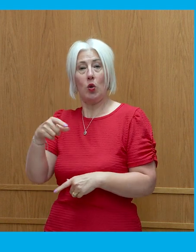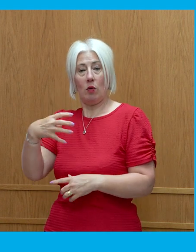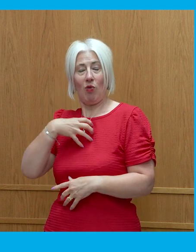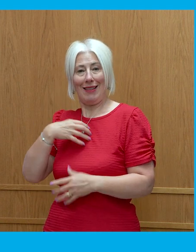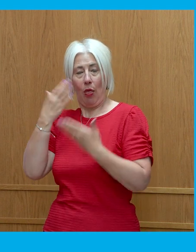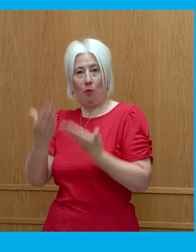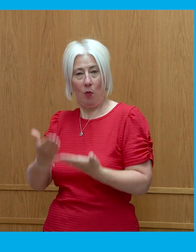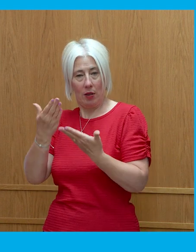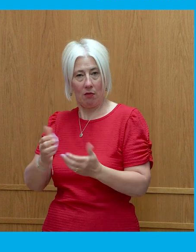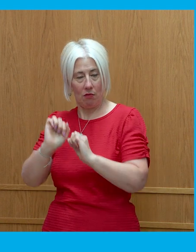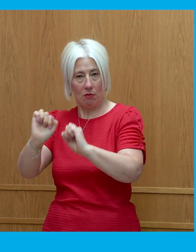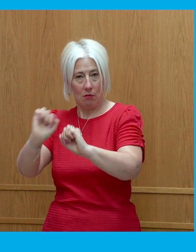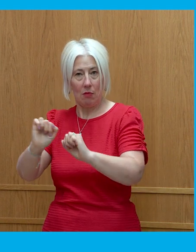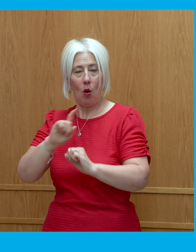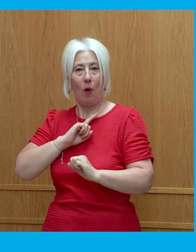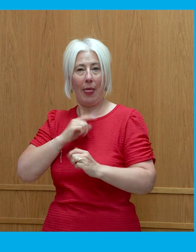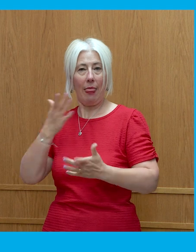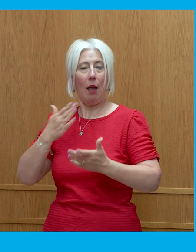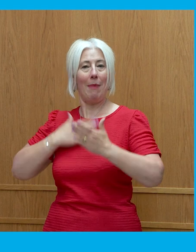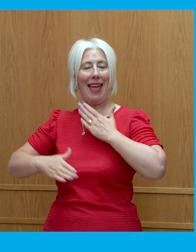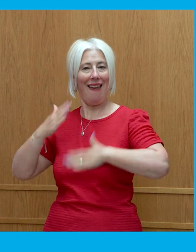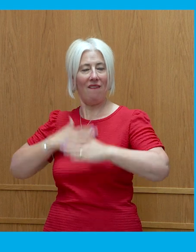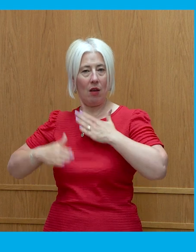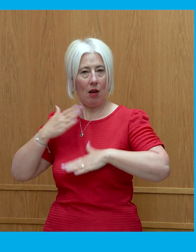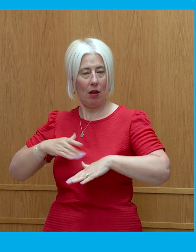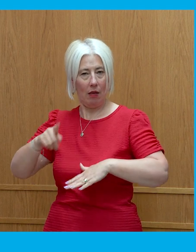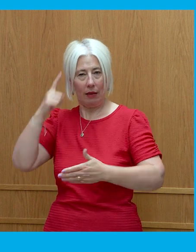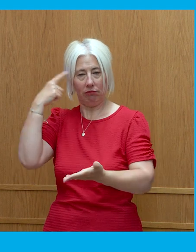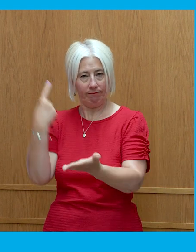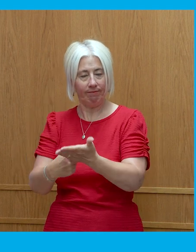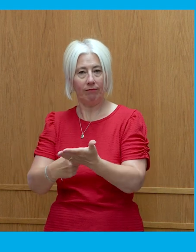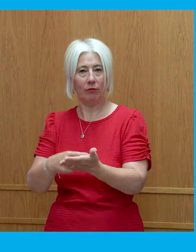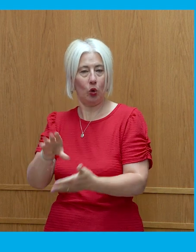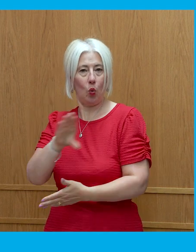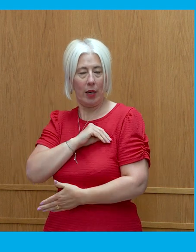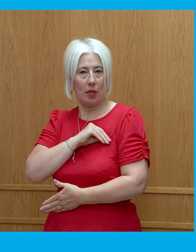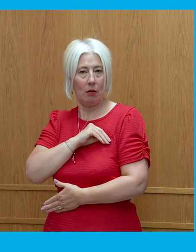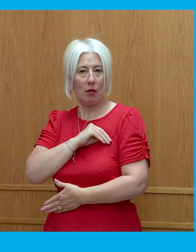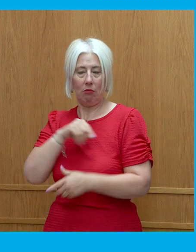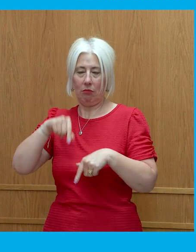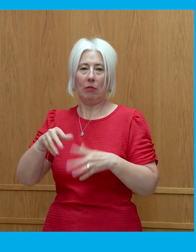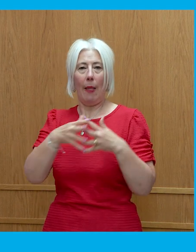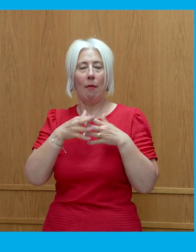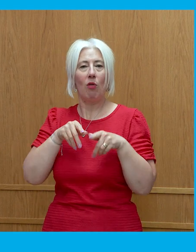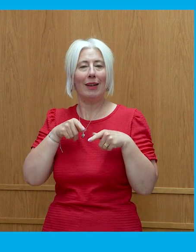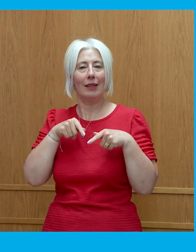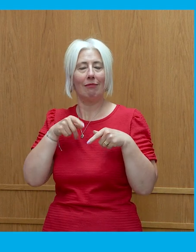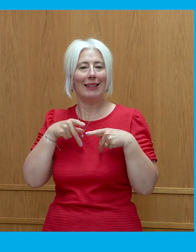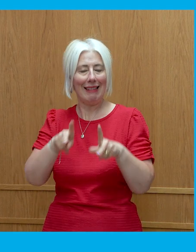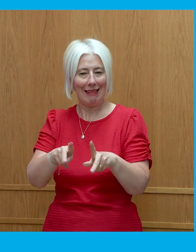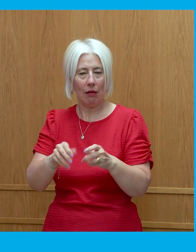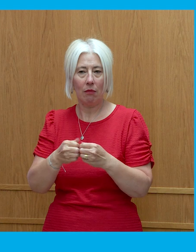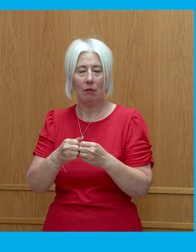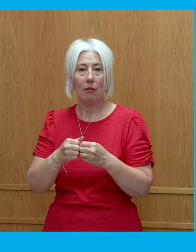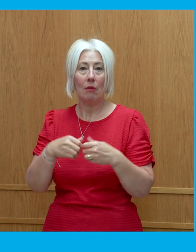incumbent's behavior is the most important and decisive to win, especially in our system, in the American system. And then I just